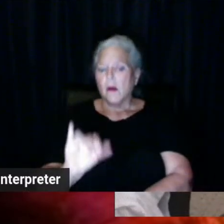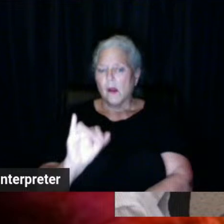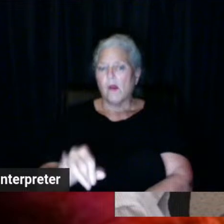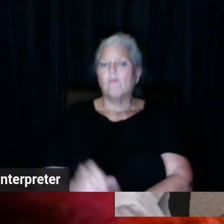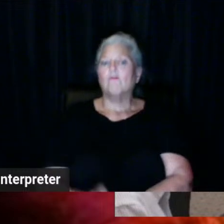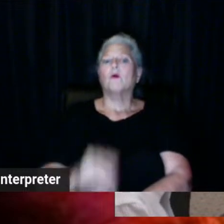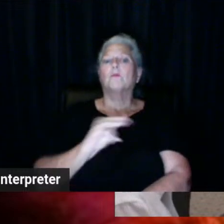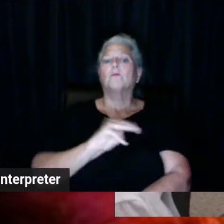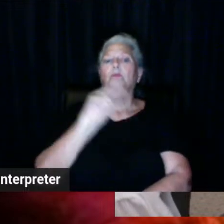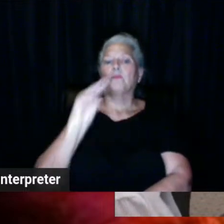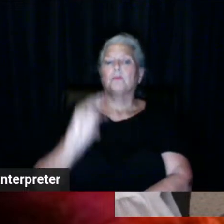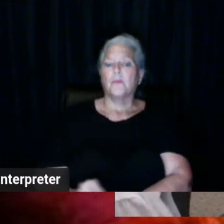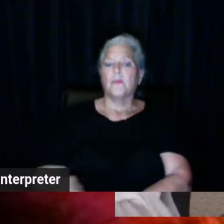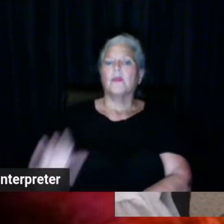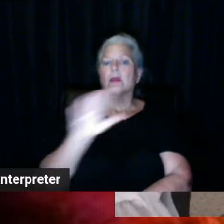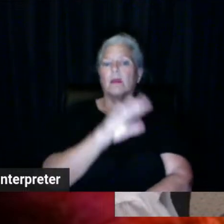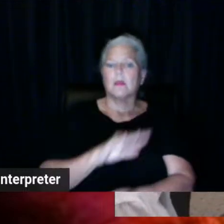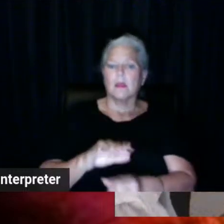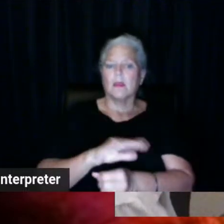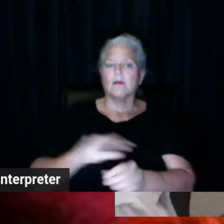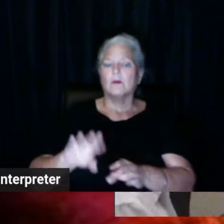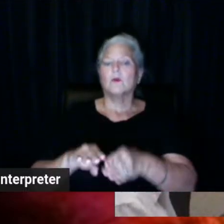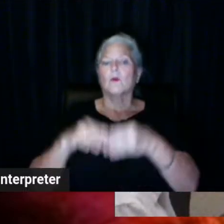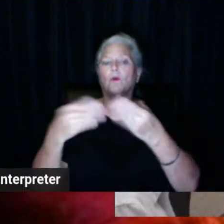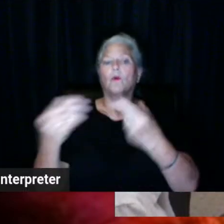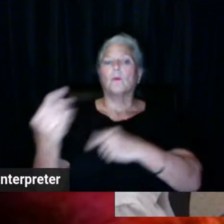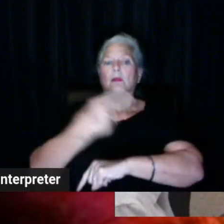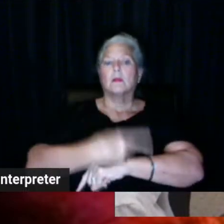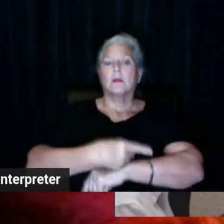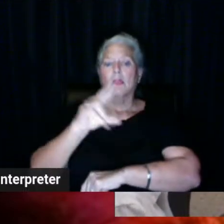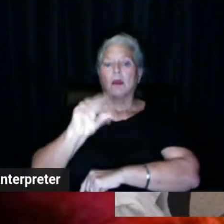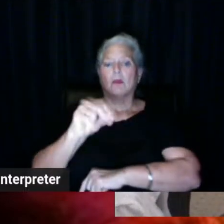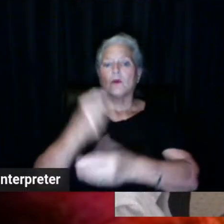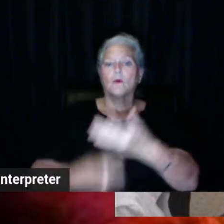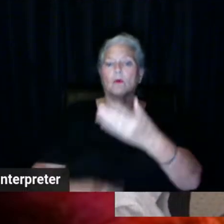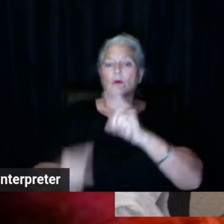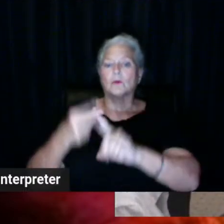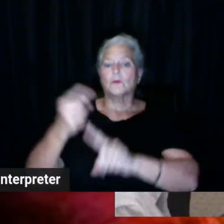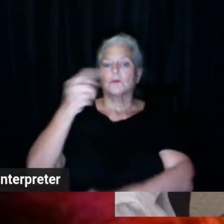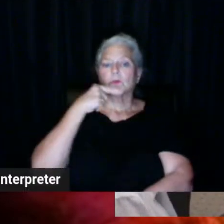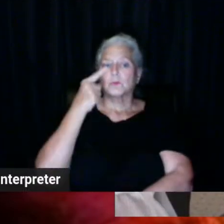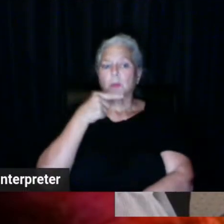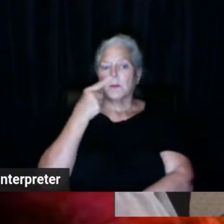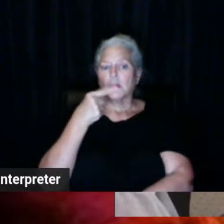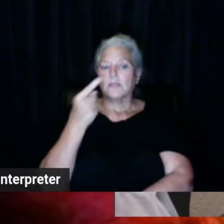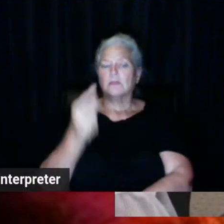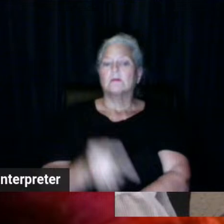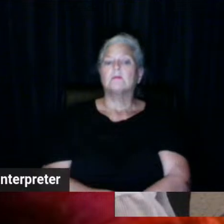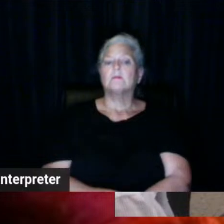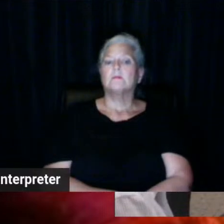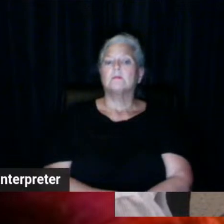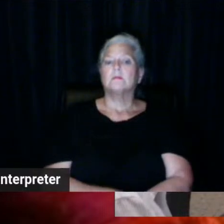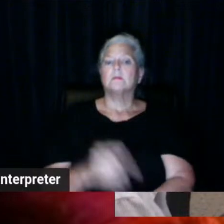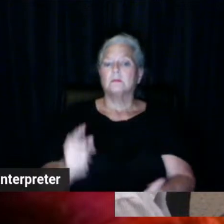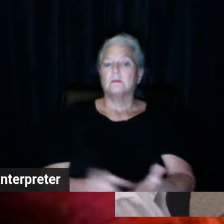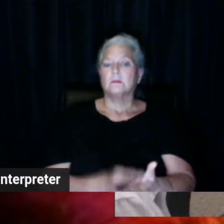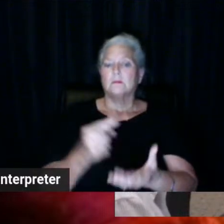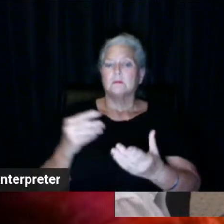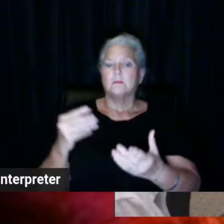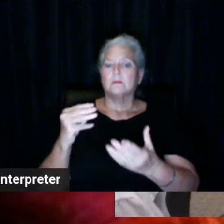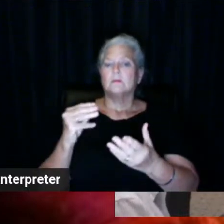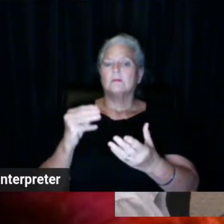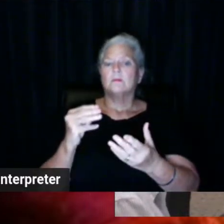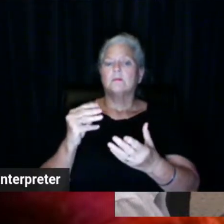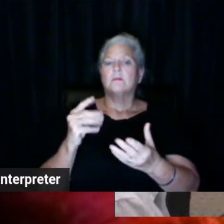to open for a day at no charge to the public. Just some of the museums that will open their doors for